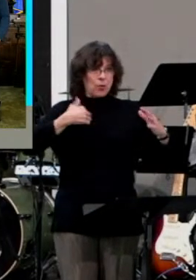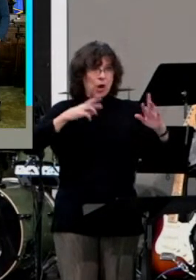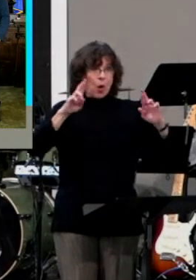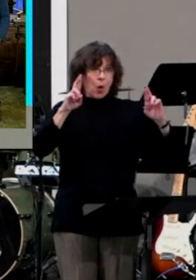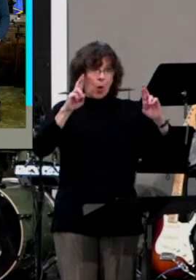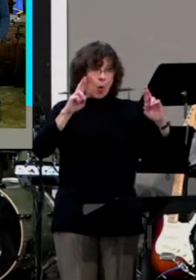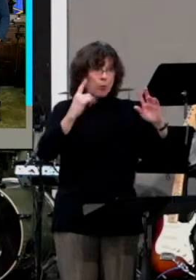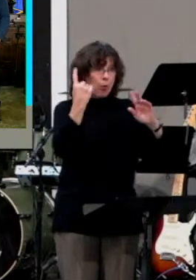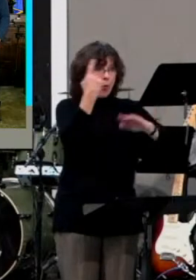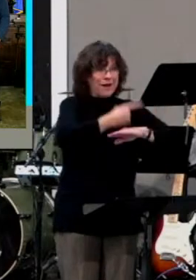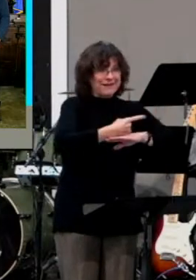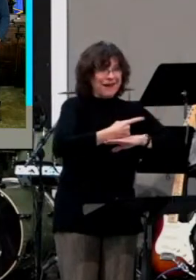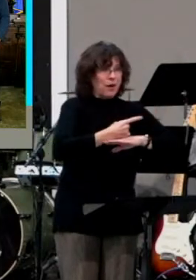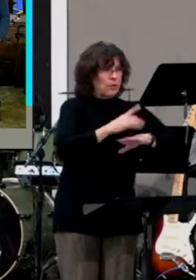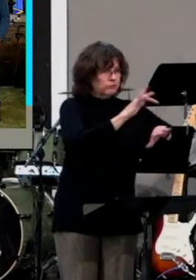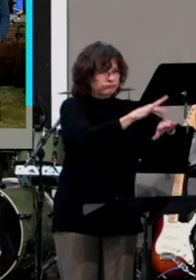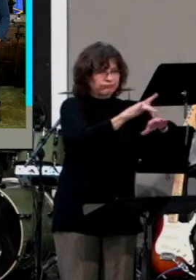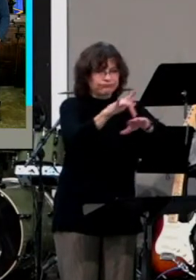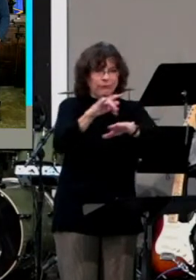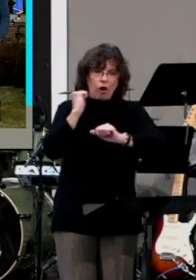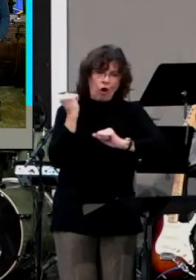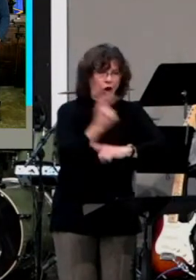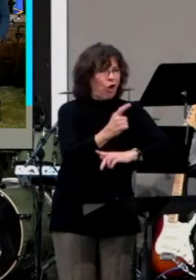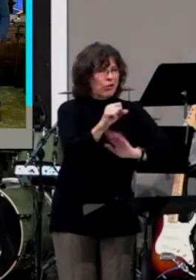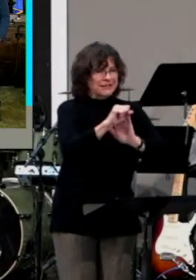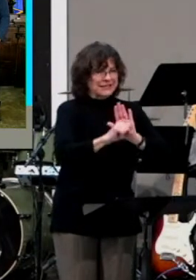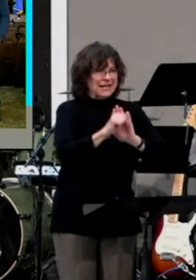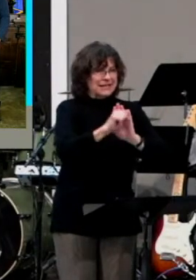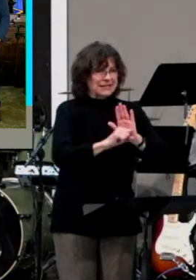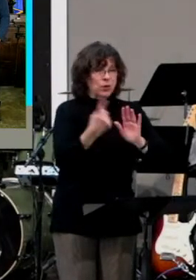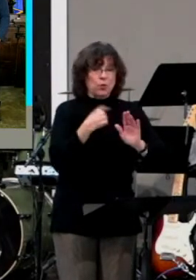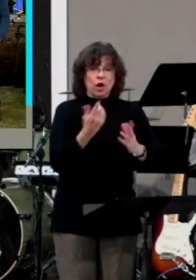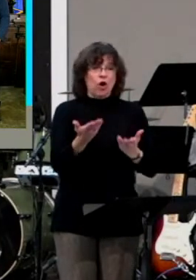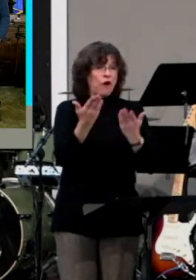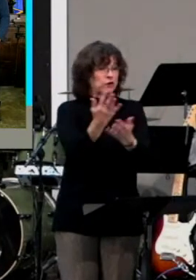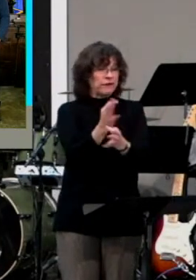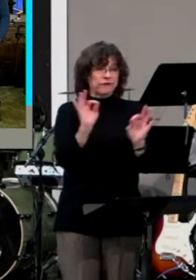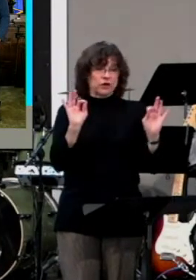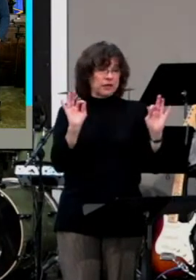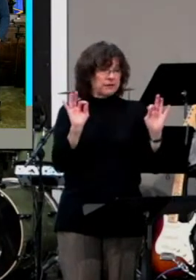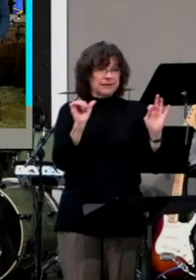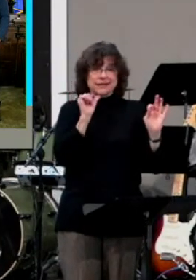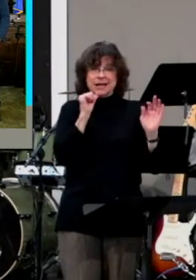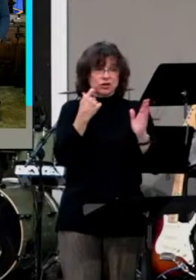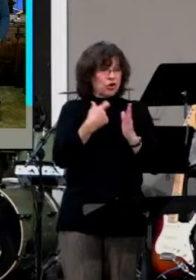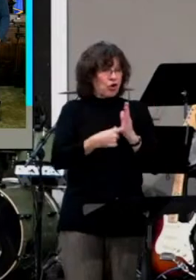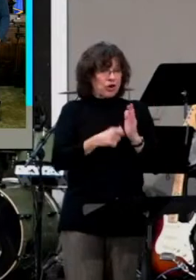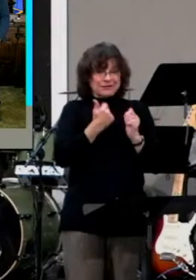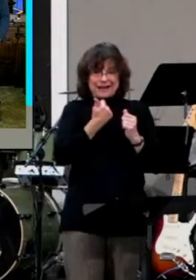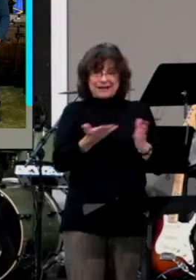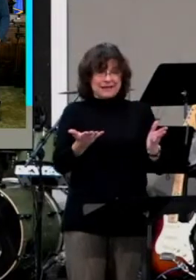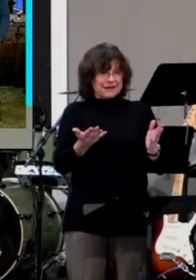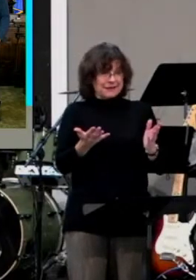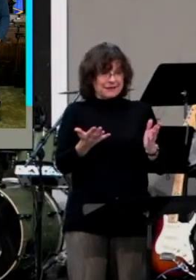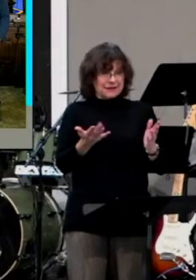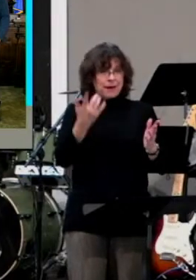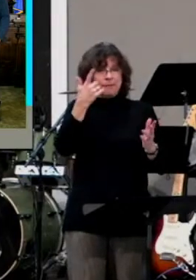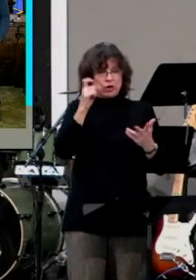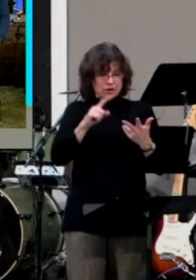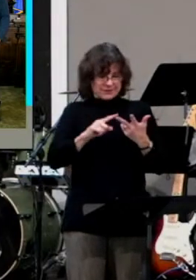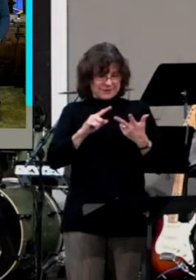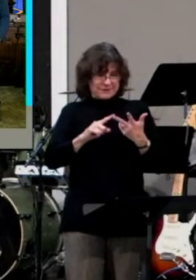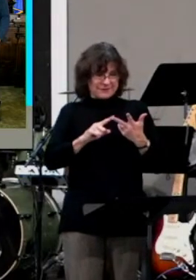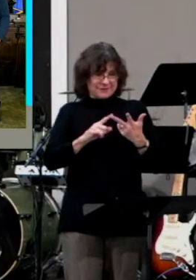state. So we offer it for free. It doesn't cost anybody anything, and that's because of